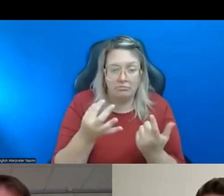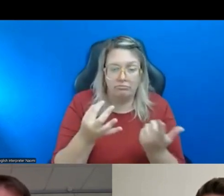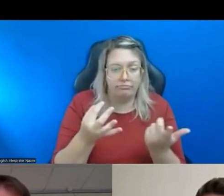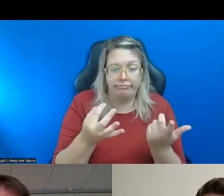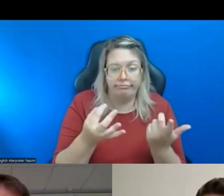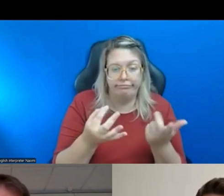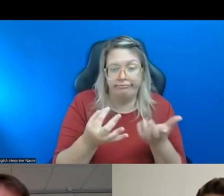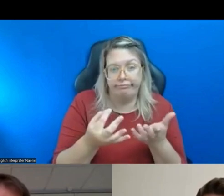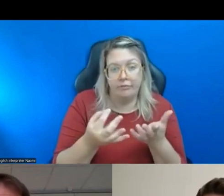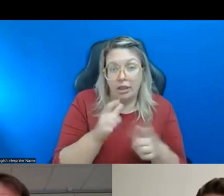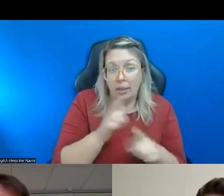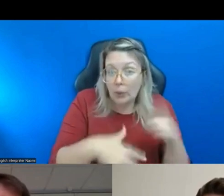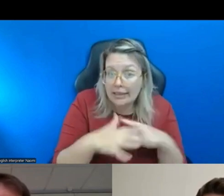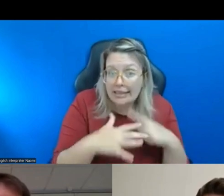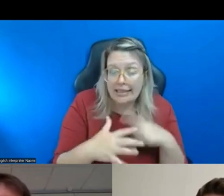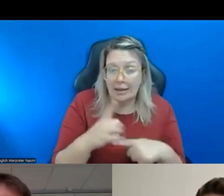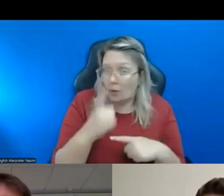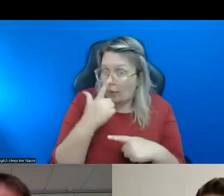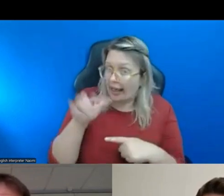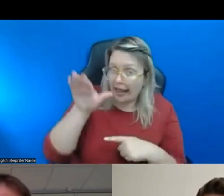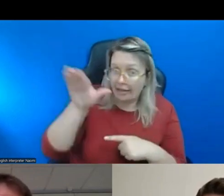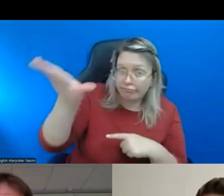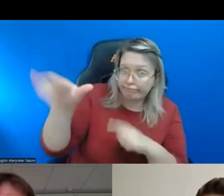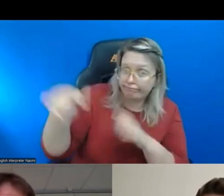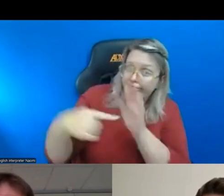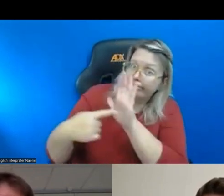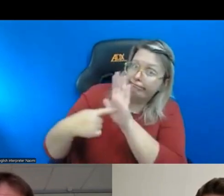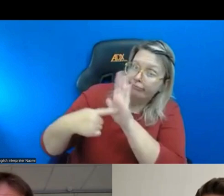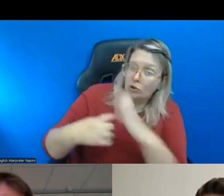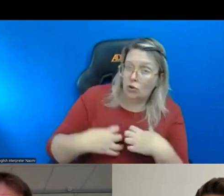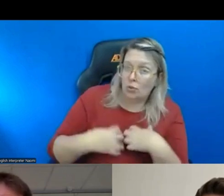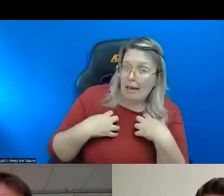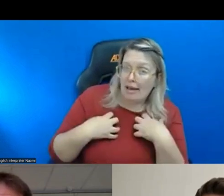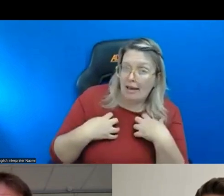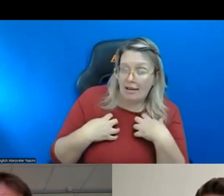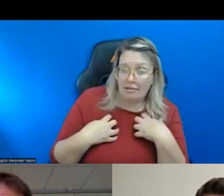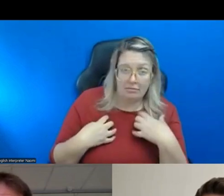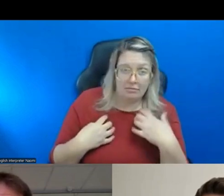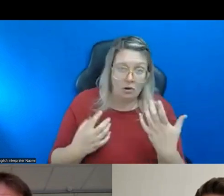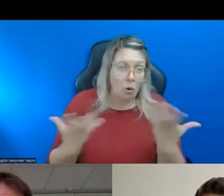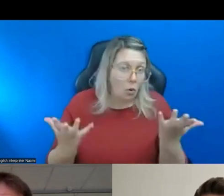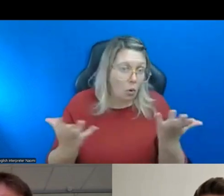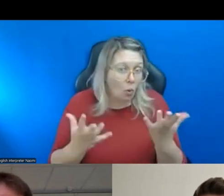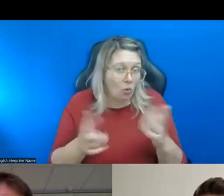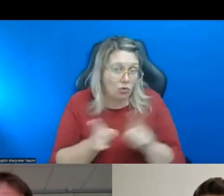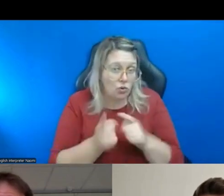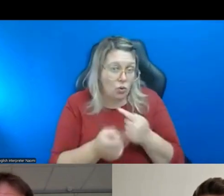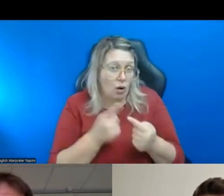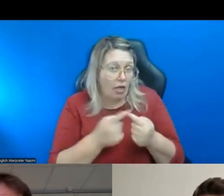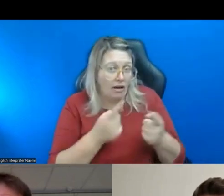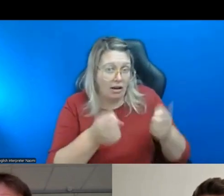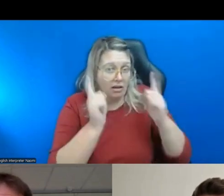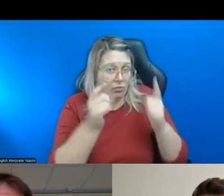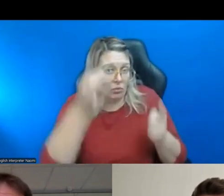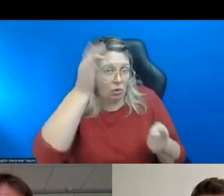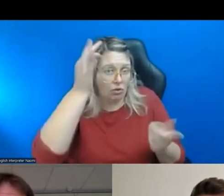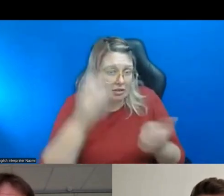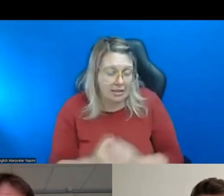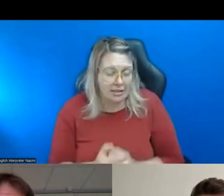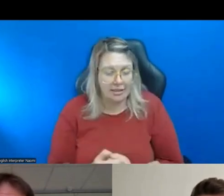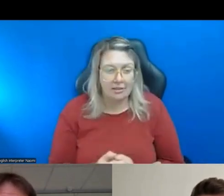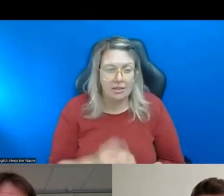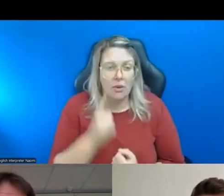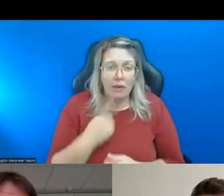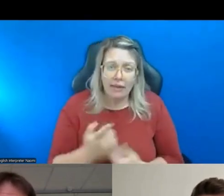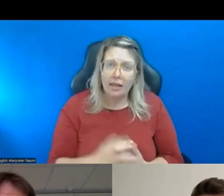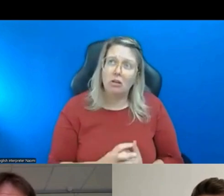strategic authorities and to mayors as much as they can to other bodies. So I think it's a good